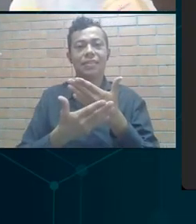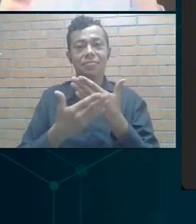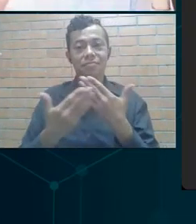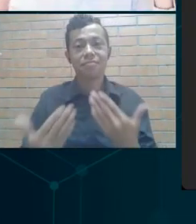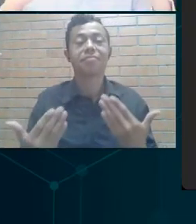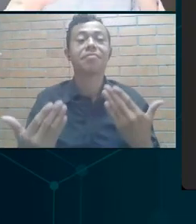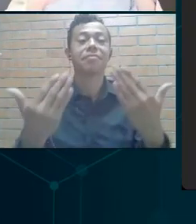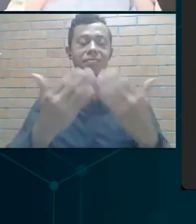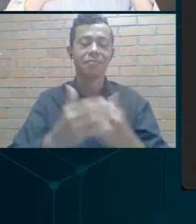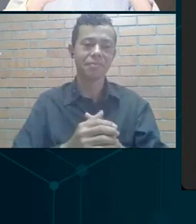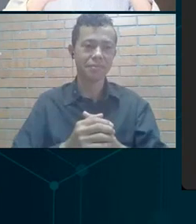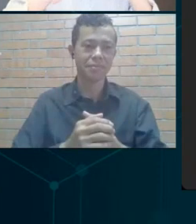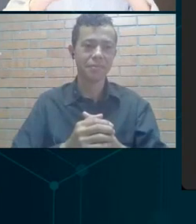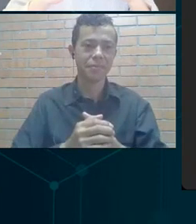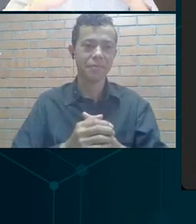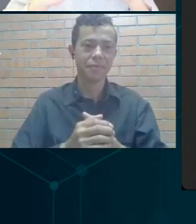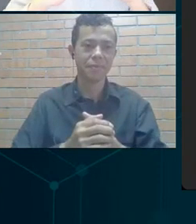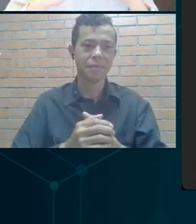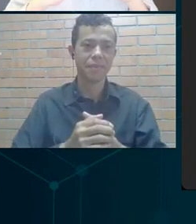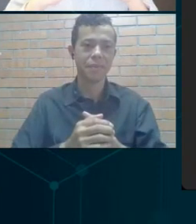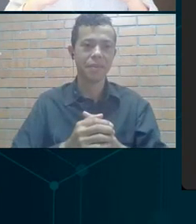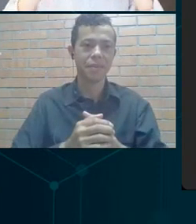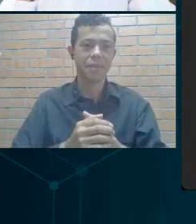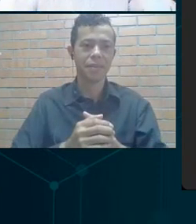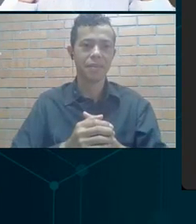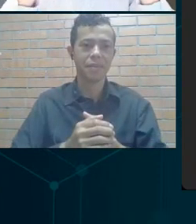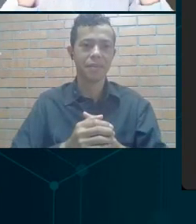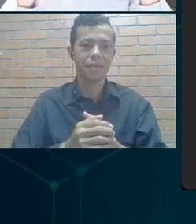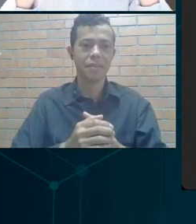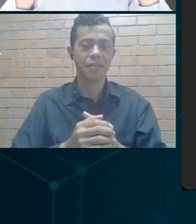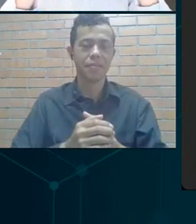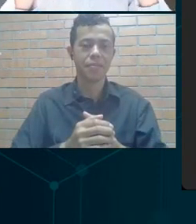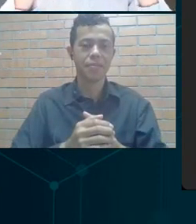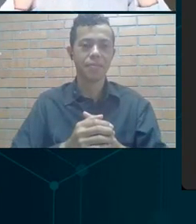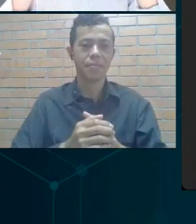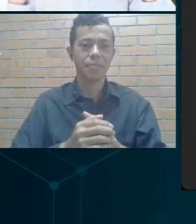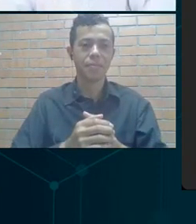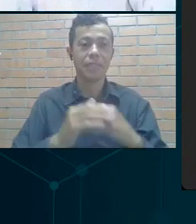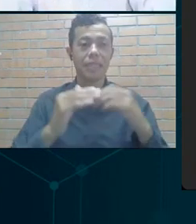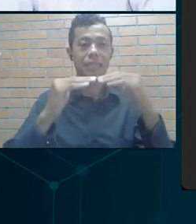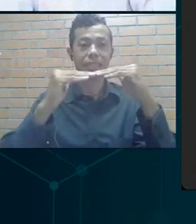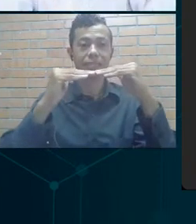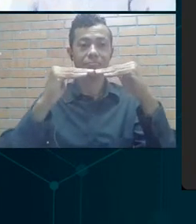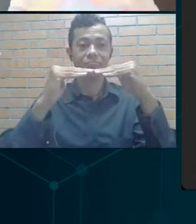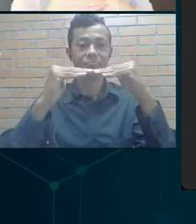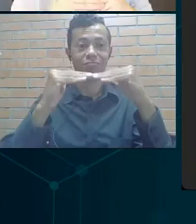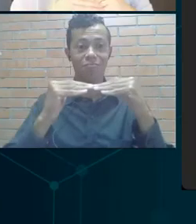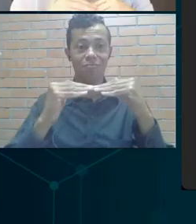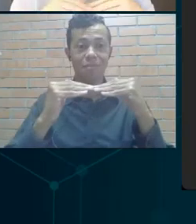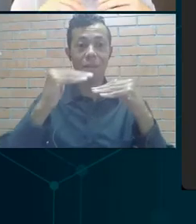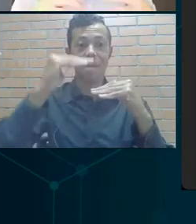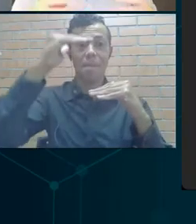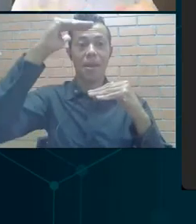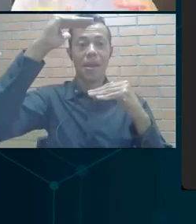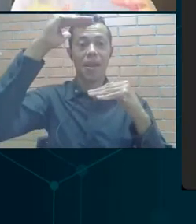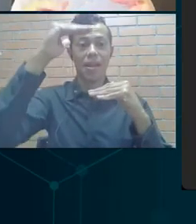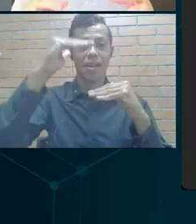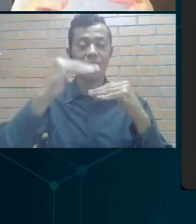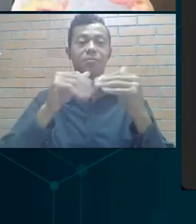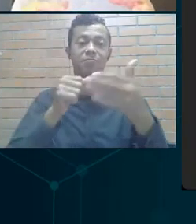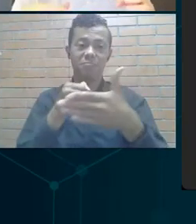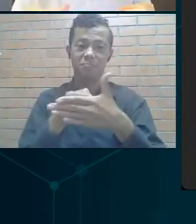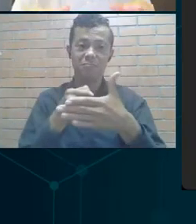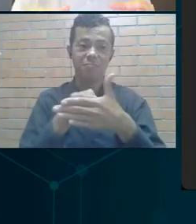these things out. You can work at that level. You can go higher to manage services. You can go higher to serverless. And so